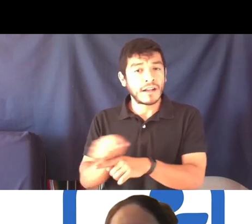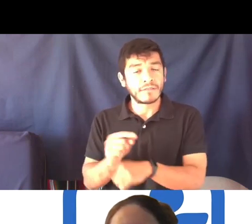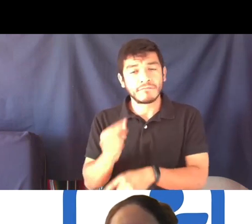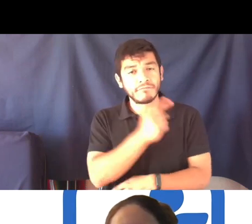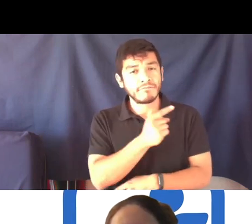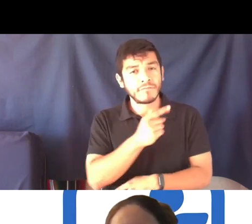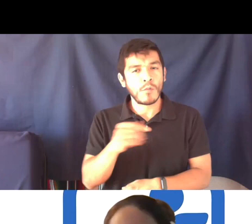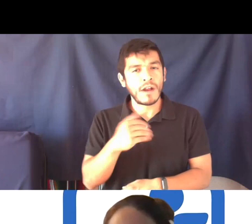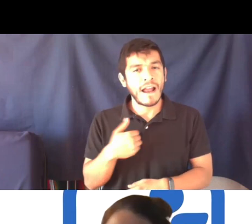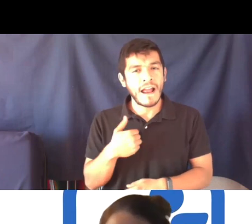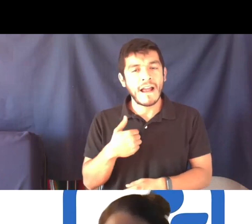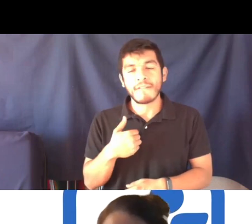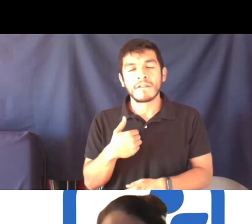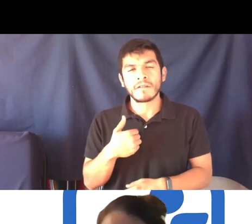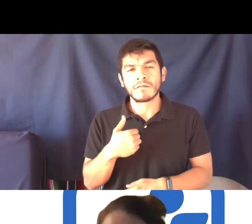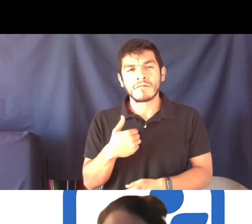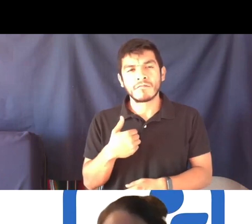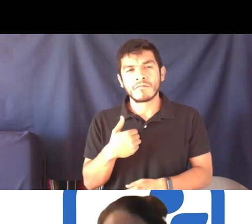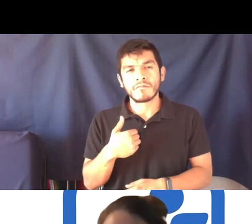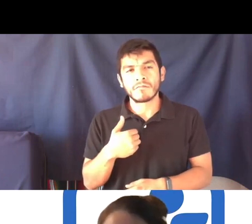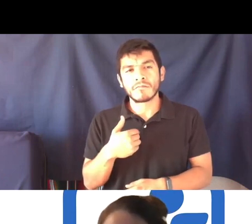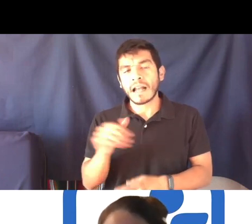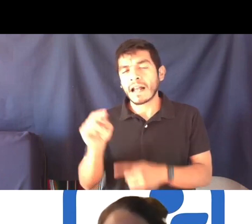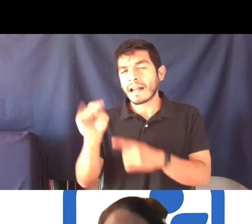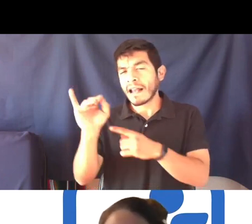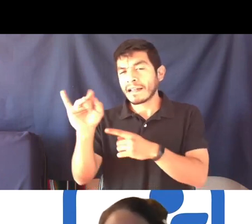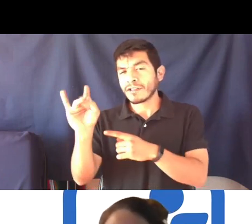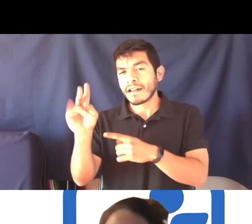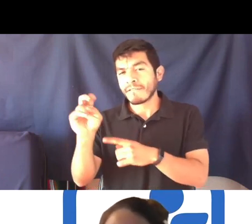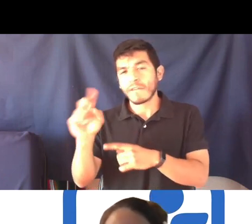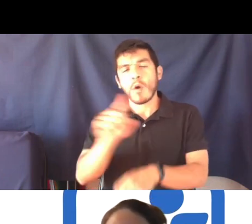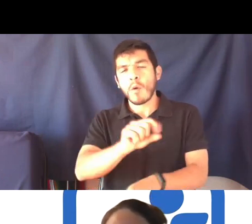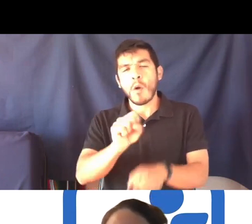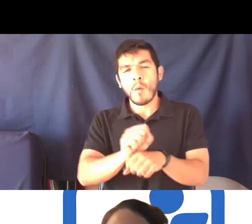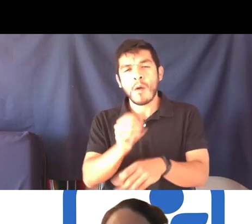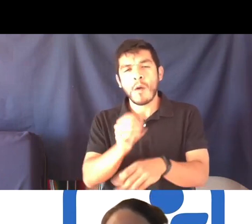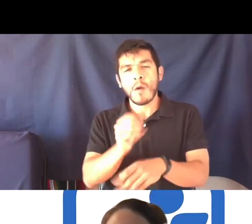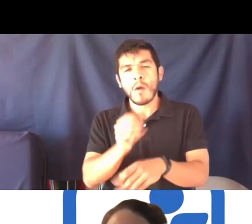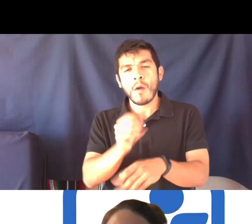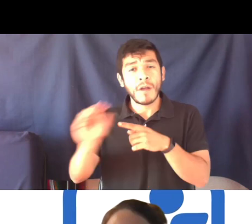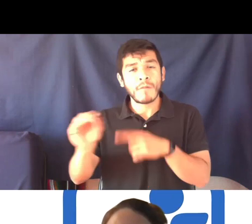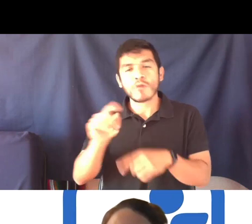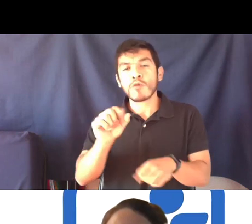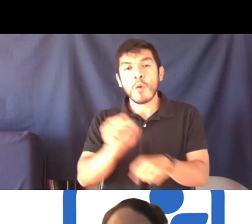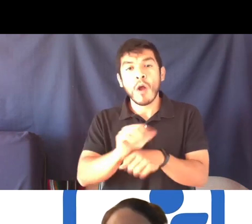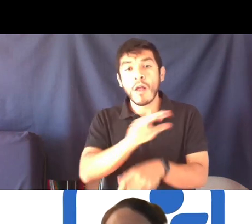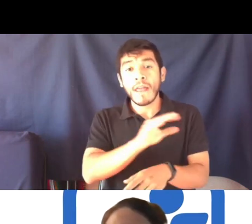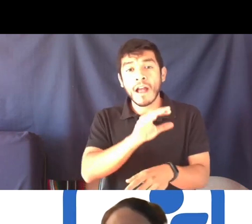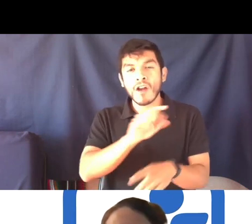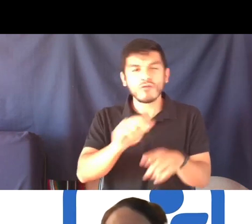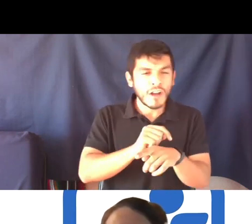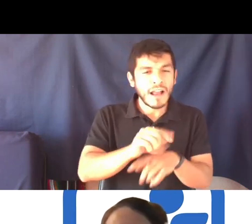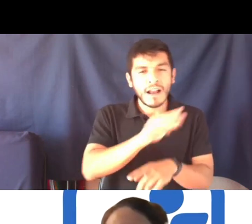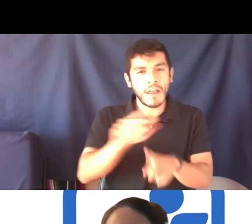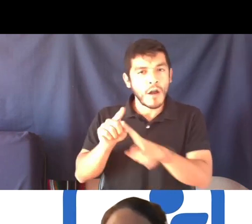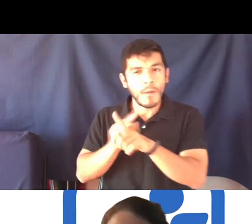have a national initiative right now where we're working with corporations and companies to train their workplace mentors on exactly what it says.